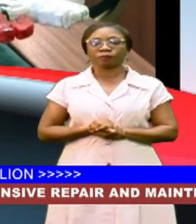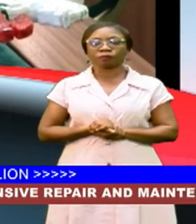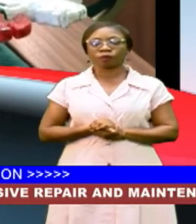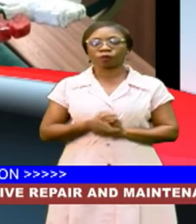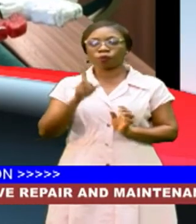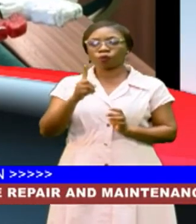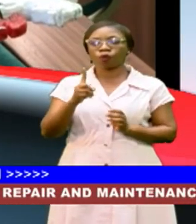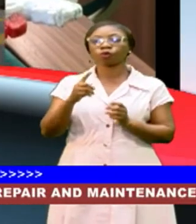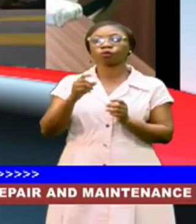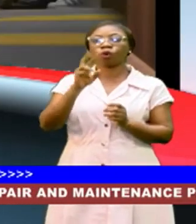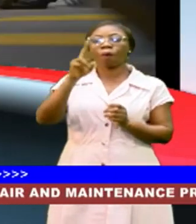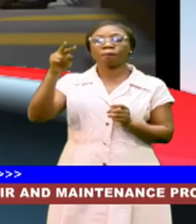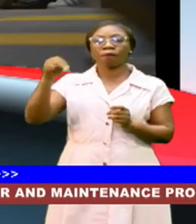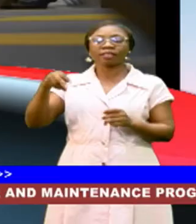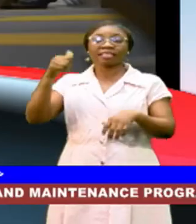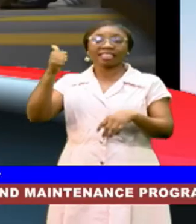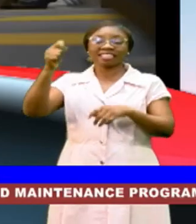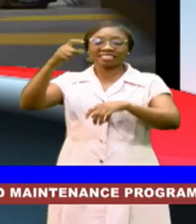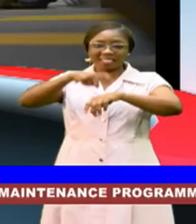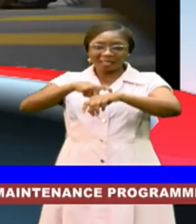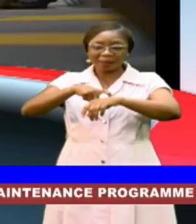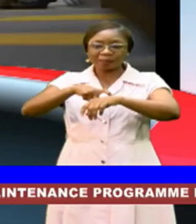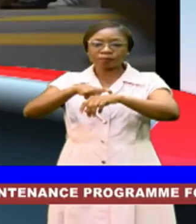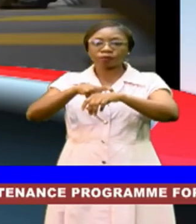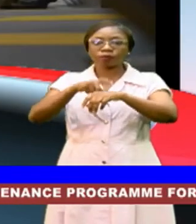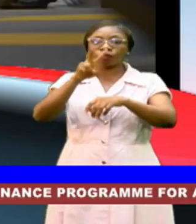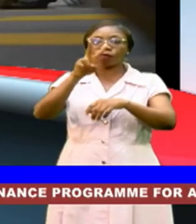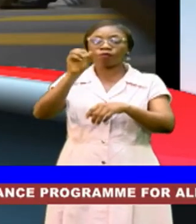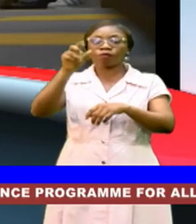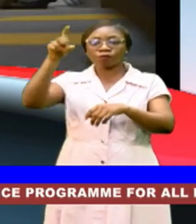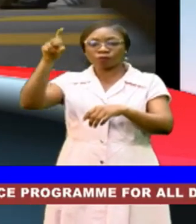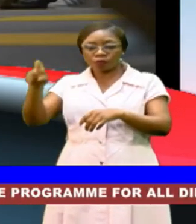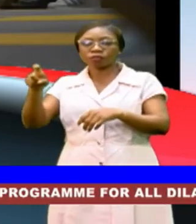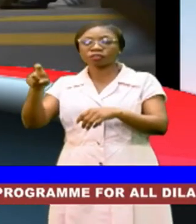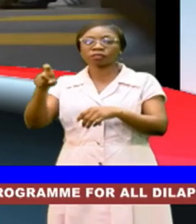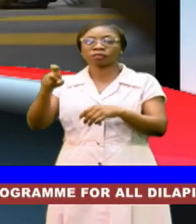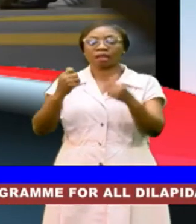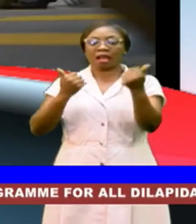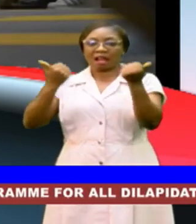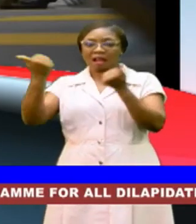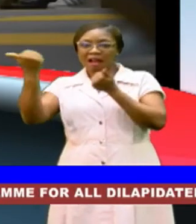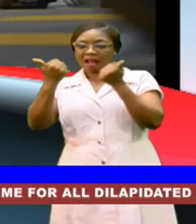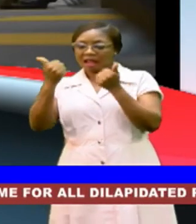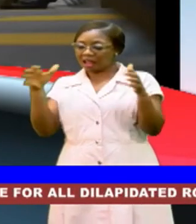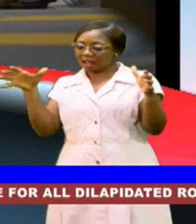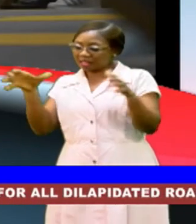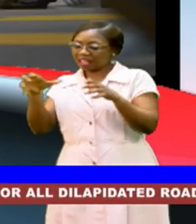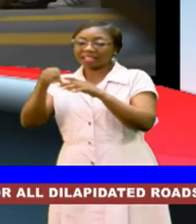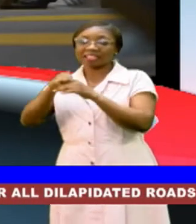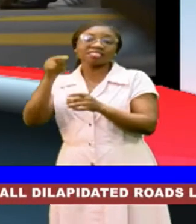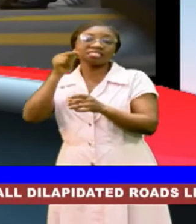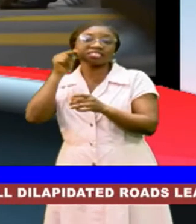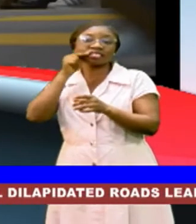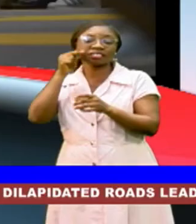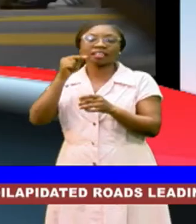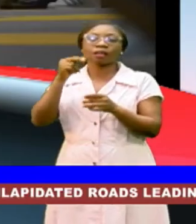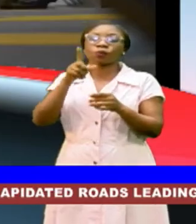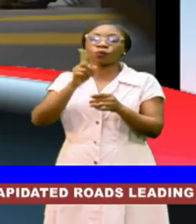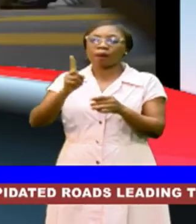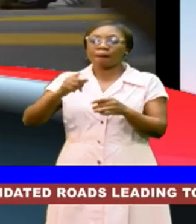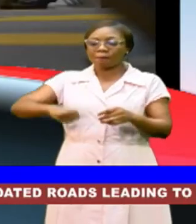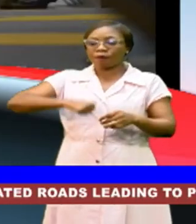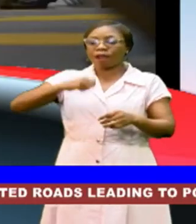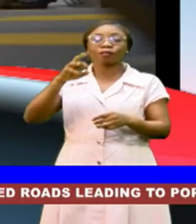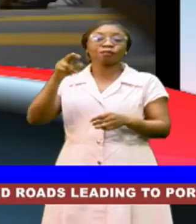Once upon a time, Peugeot and Volkswagen vehicle brands assembled in Nigeria were the pride of Nigerians